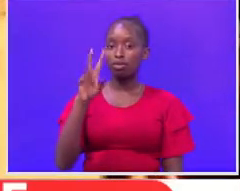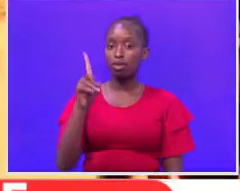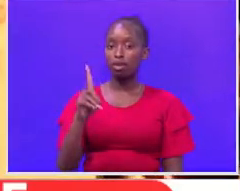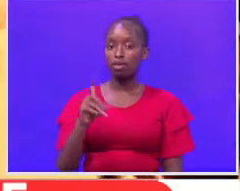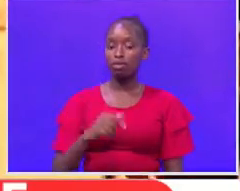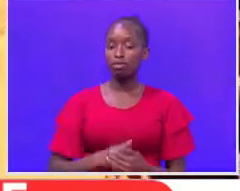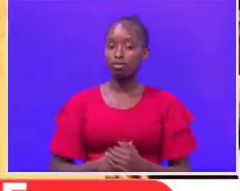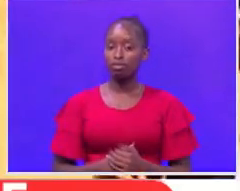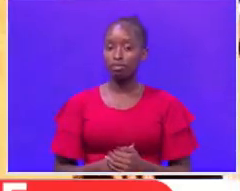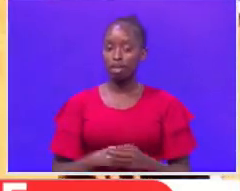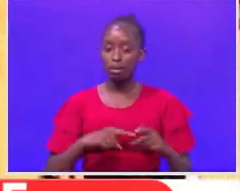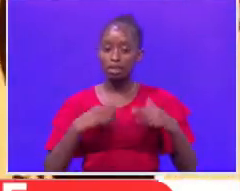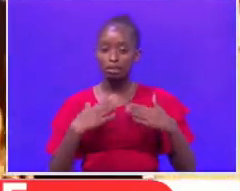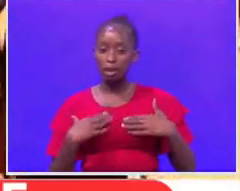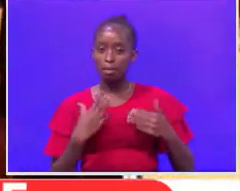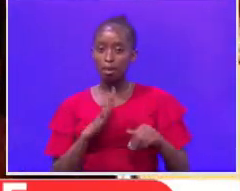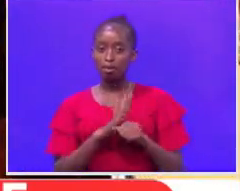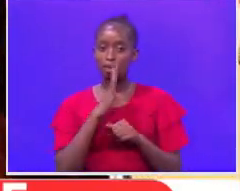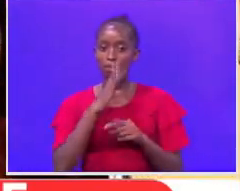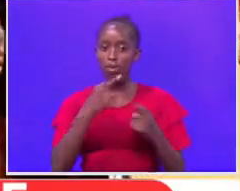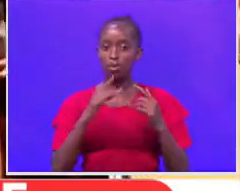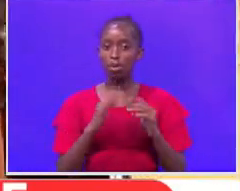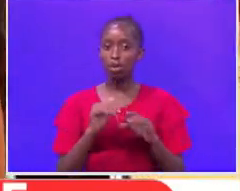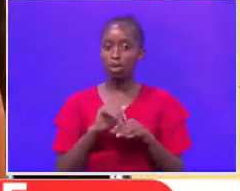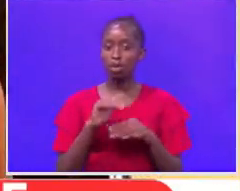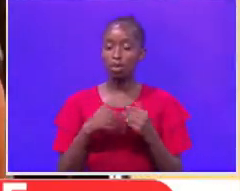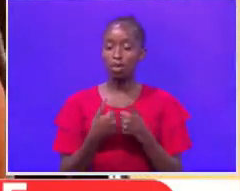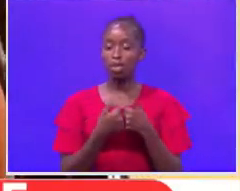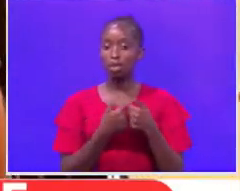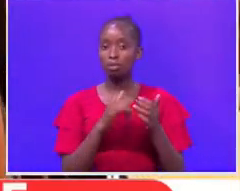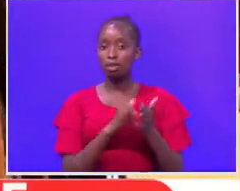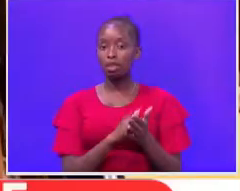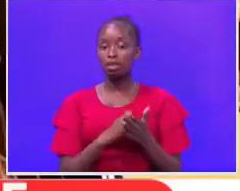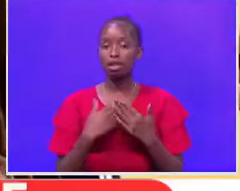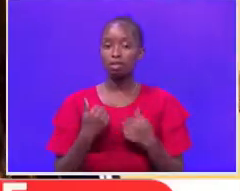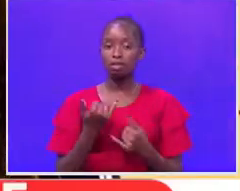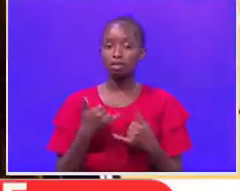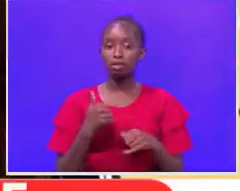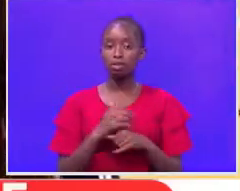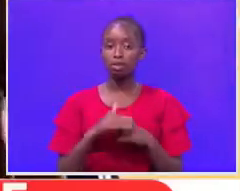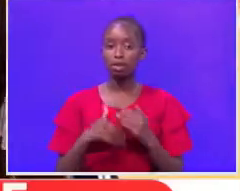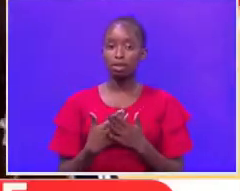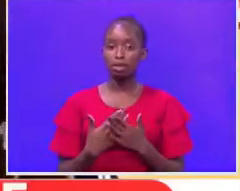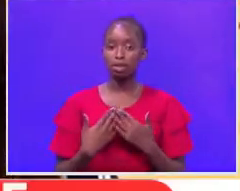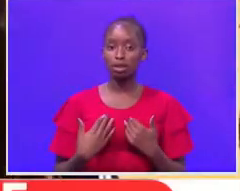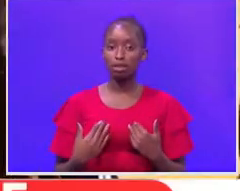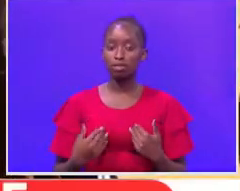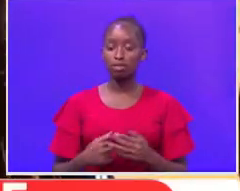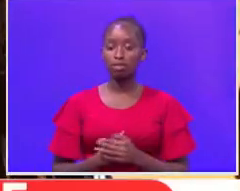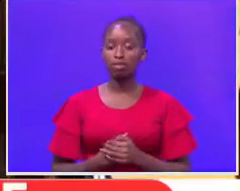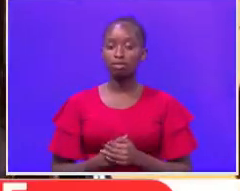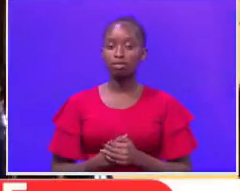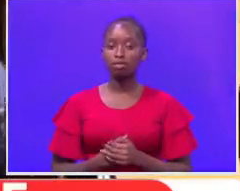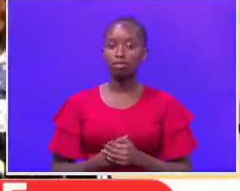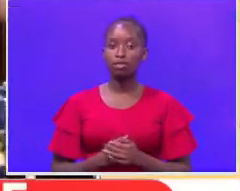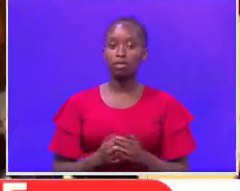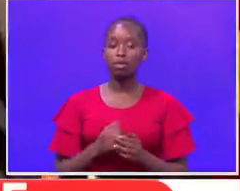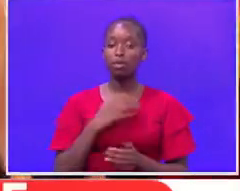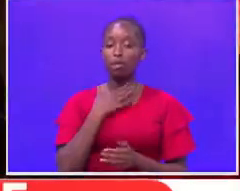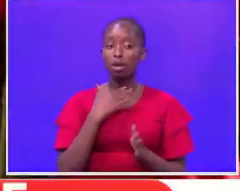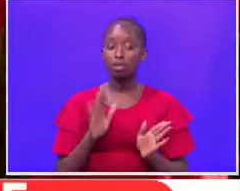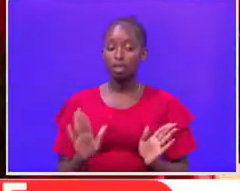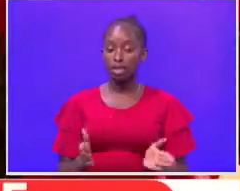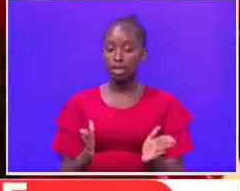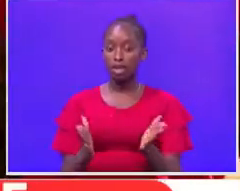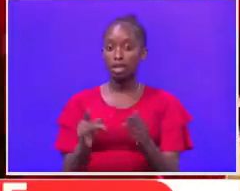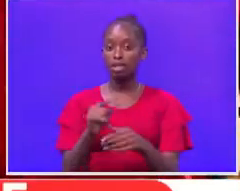Nina furaha sana kwa kuwa mshindi kwa game hii ya leo. Nashukuru pia organization yenye imeleta hii game na pia ina encourage upcoming